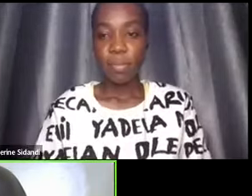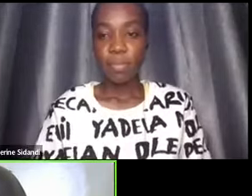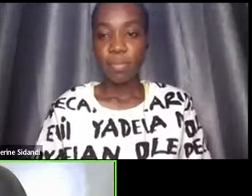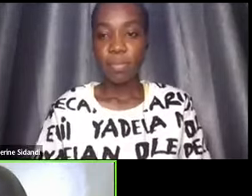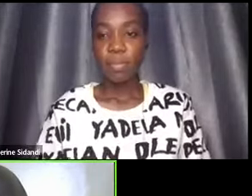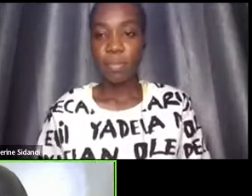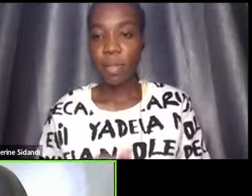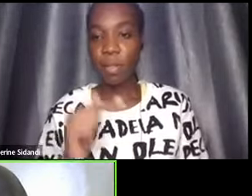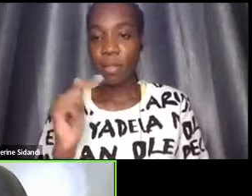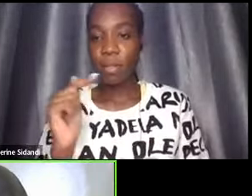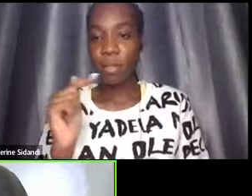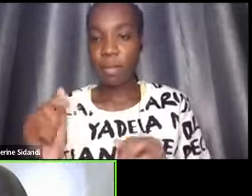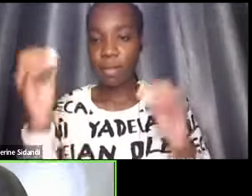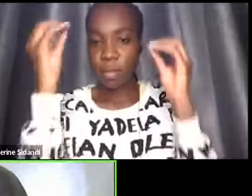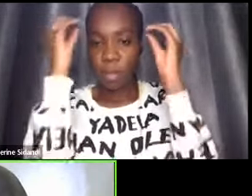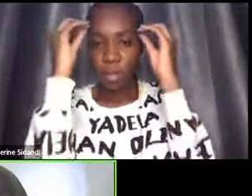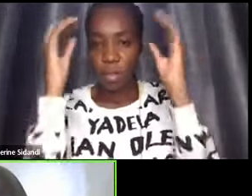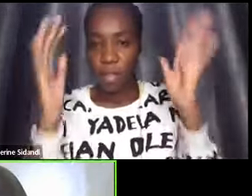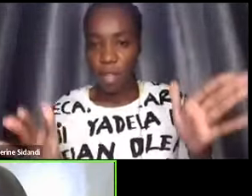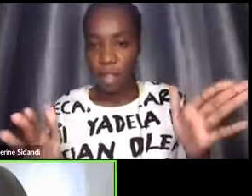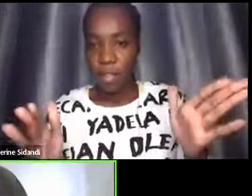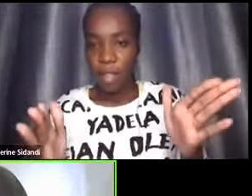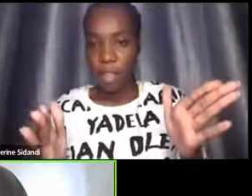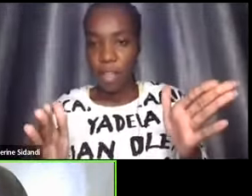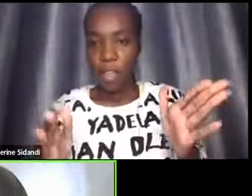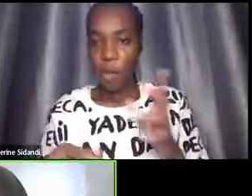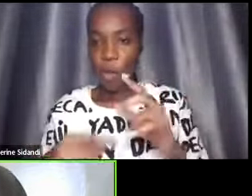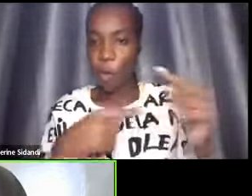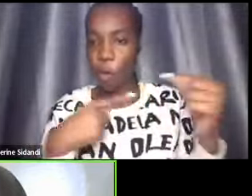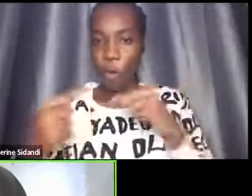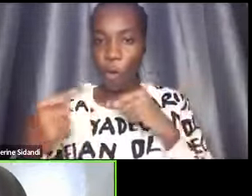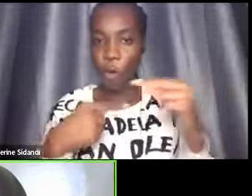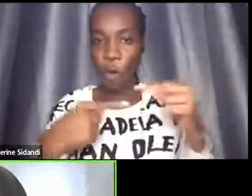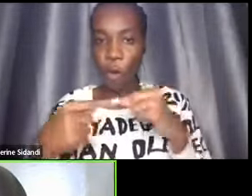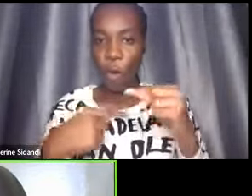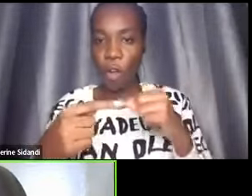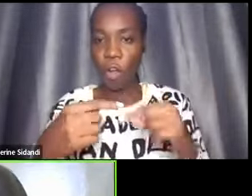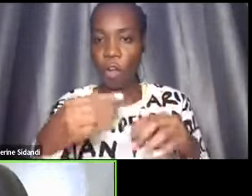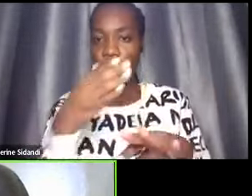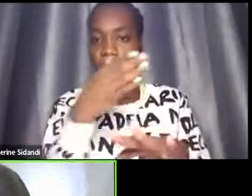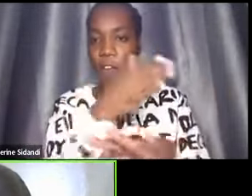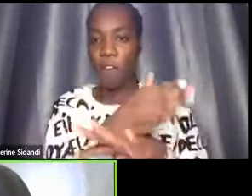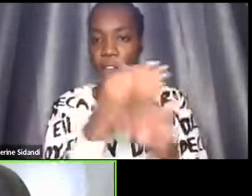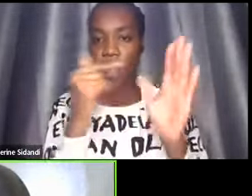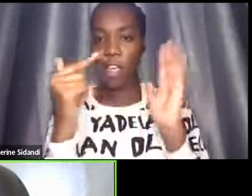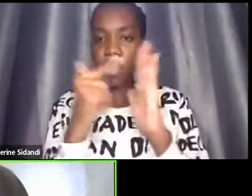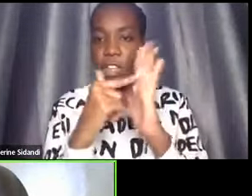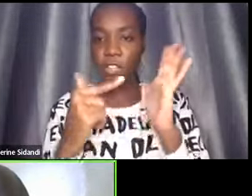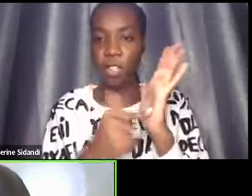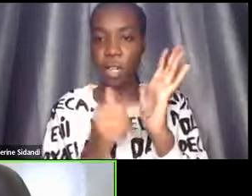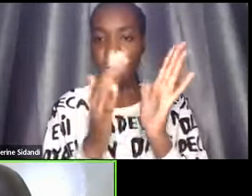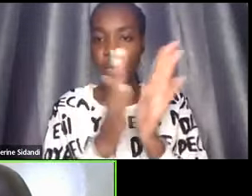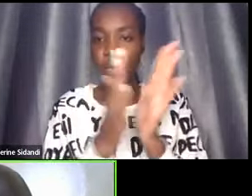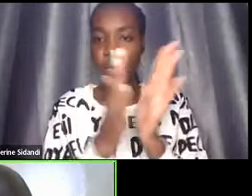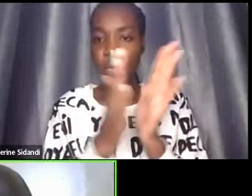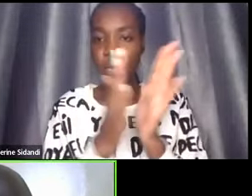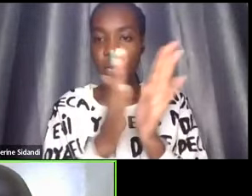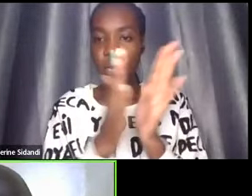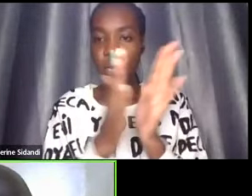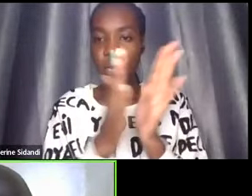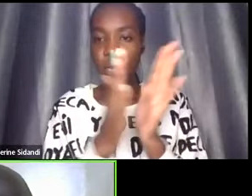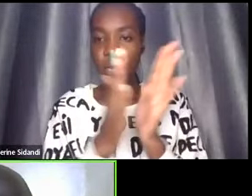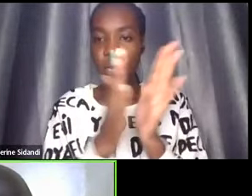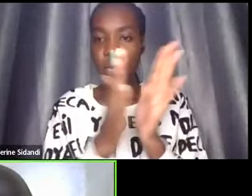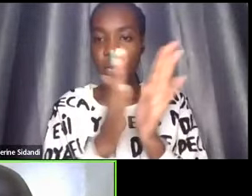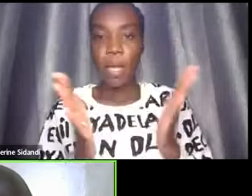These students are heavily quarreling over an issue. See how this lecturer will assist them